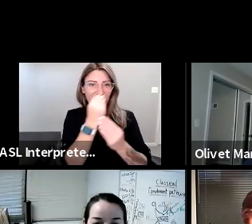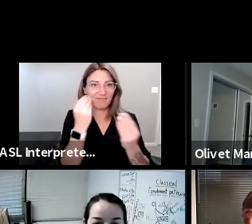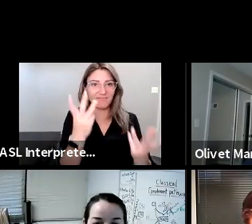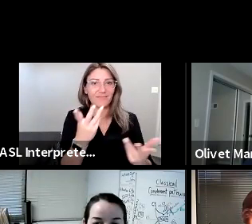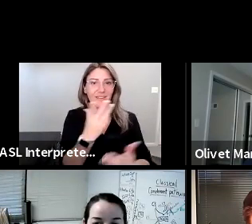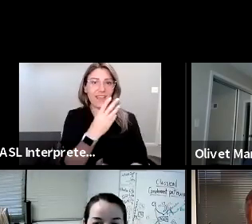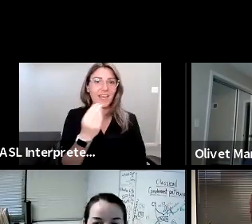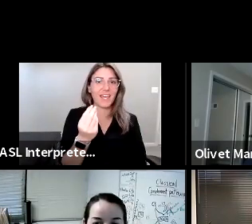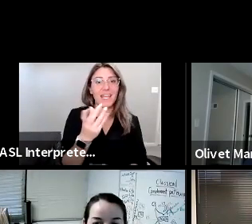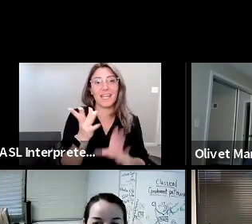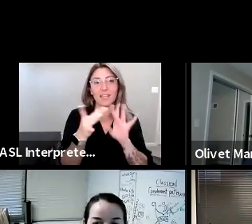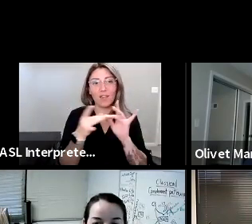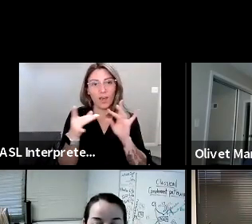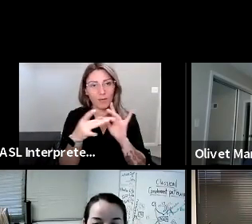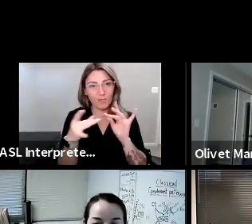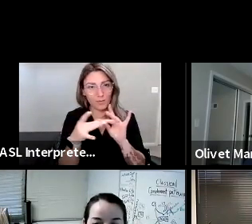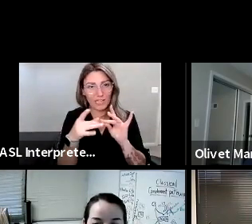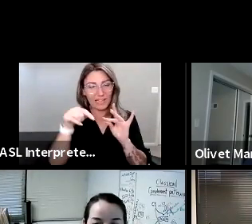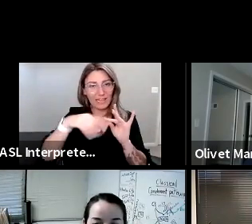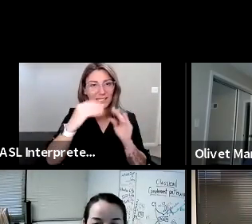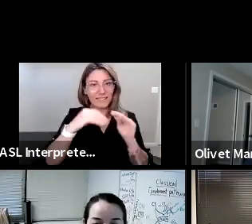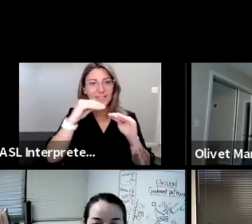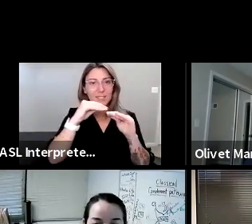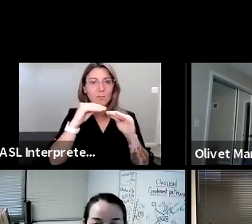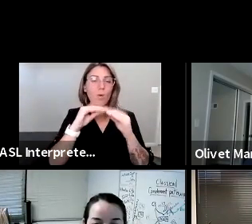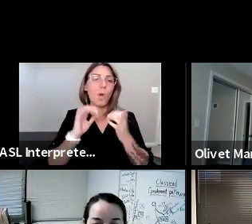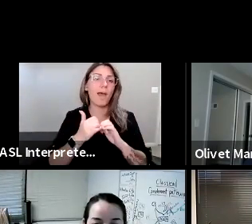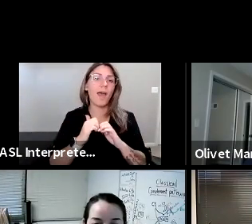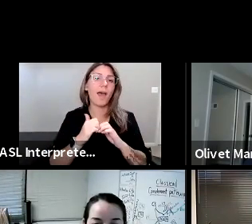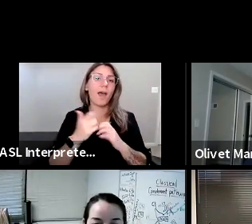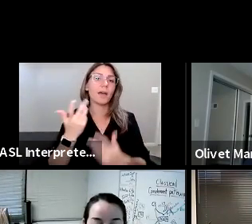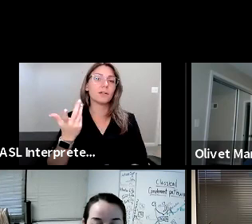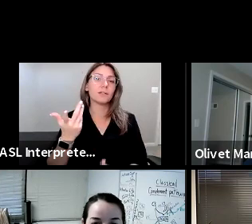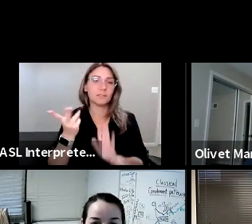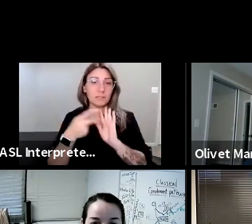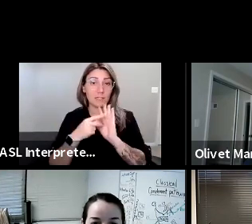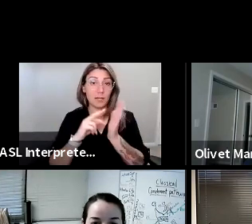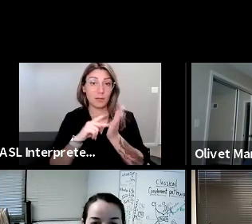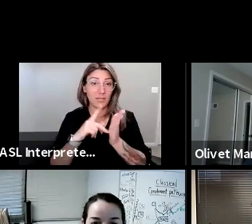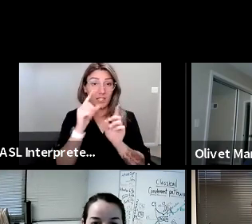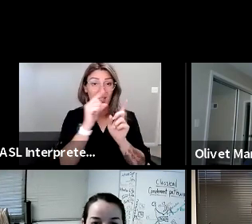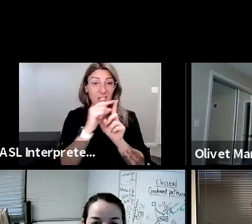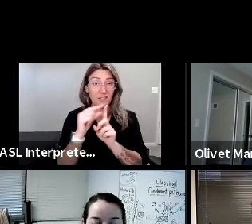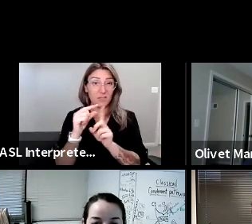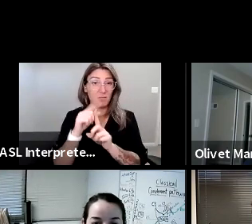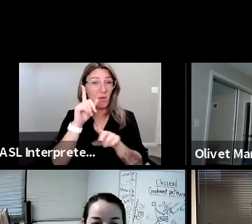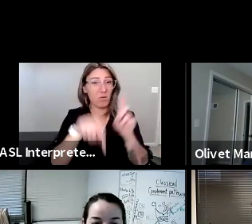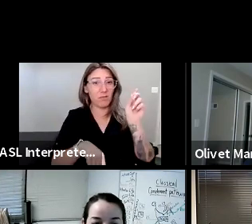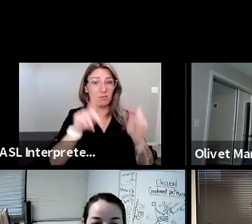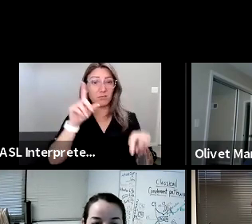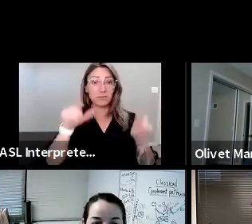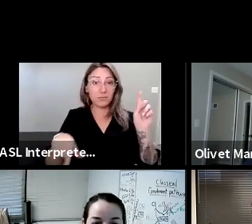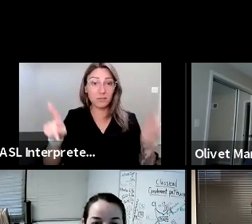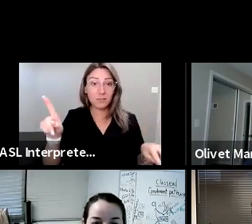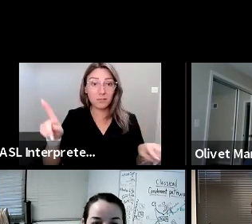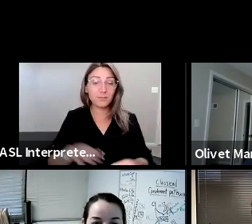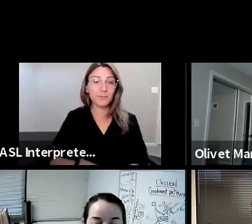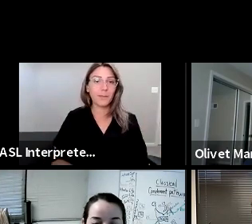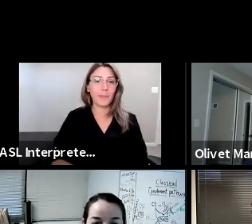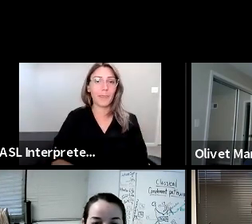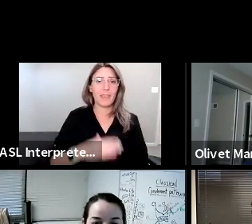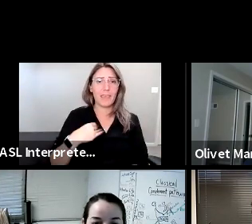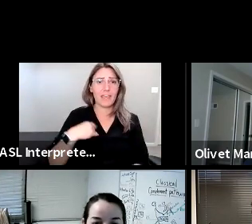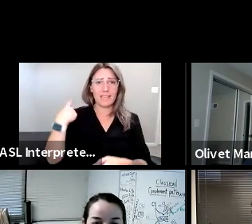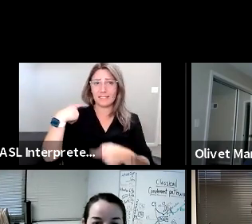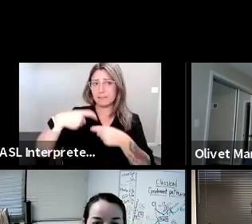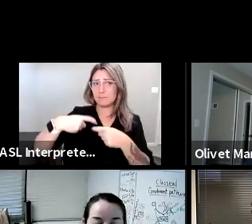Jaime can comment on this more, how the meaning of the terms are so random, because in Spain, these terms